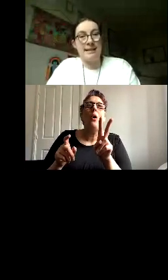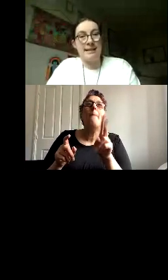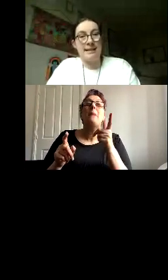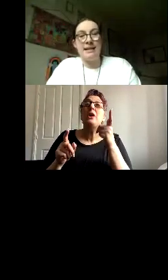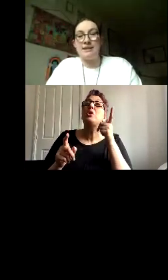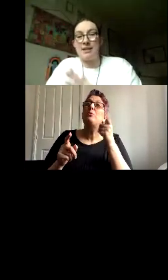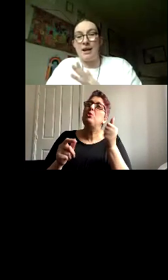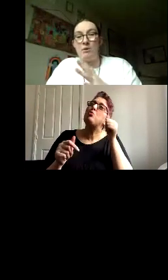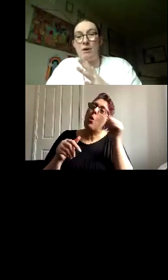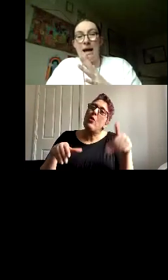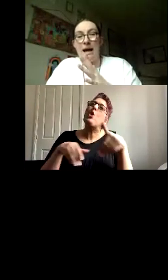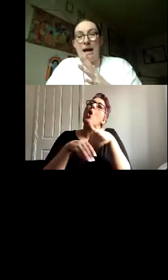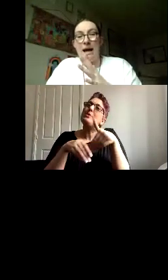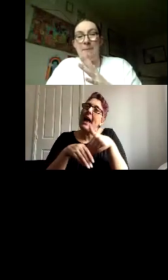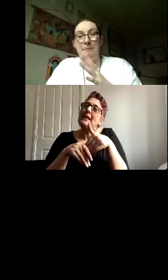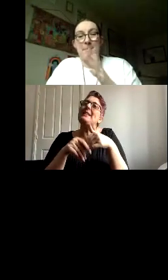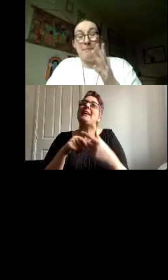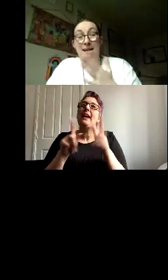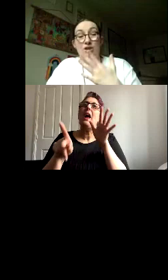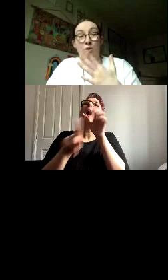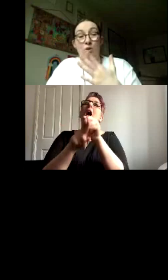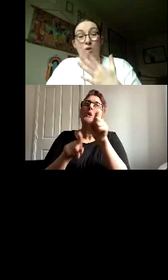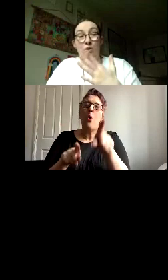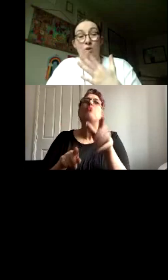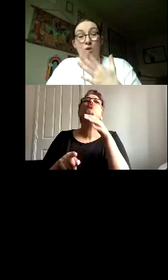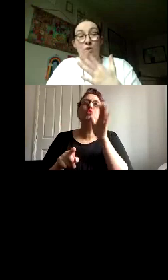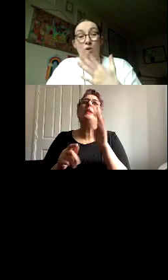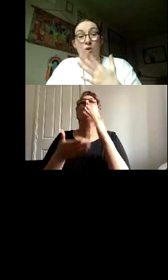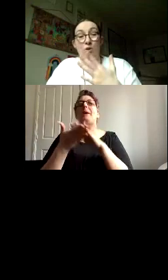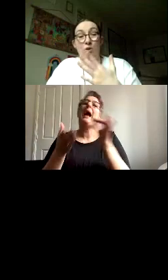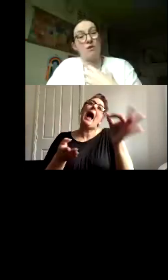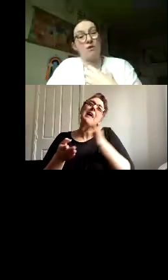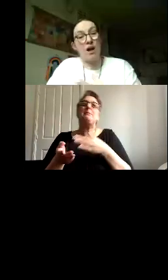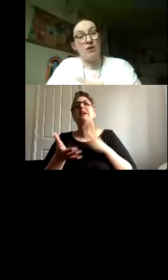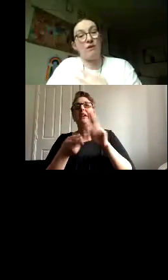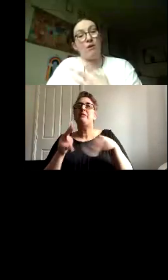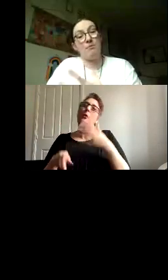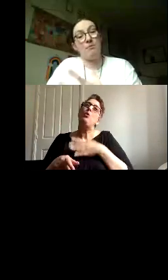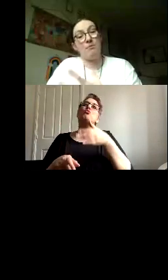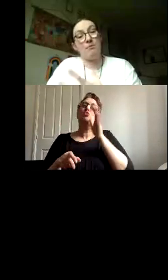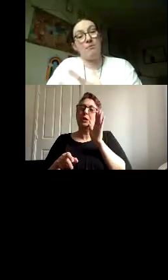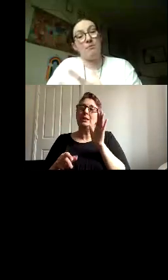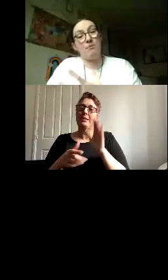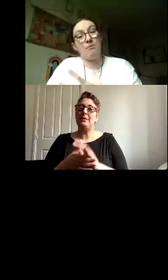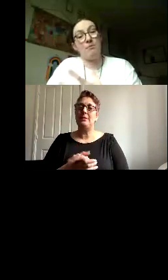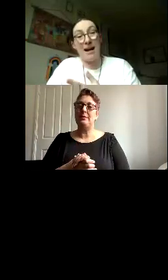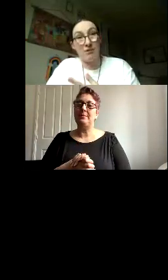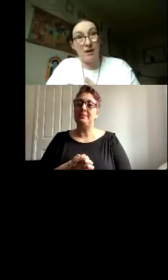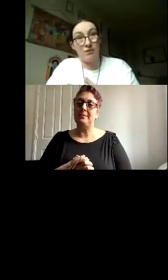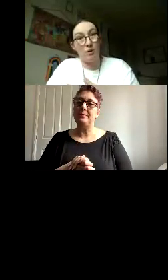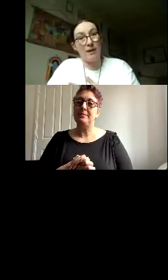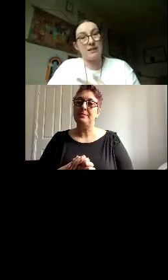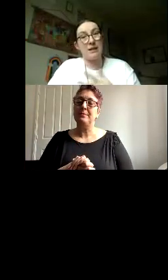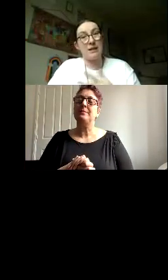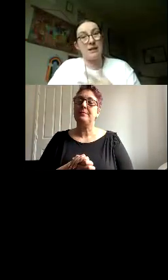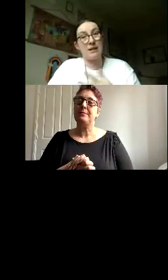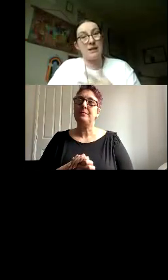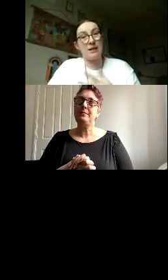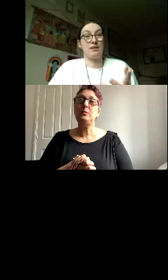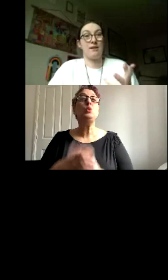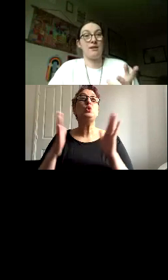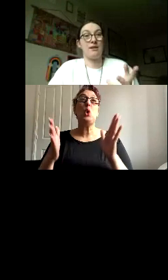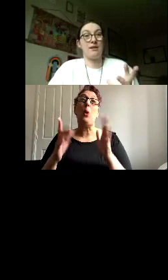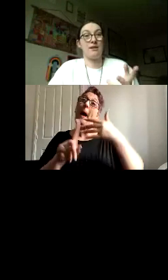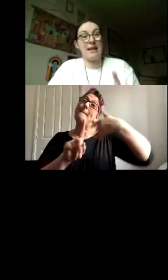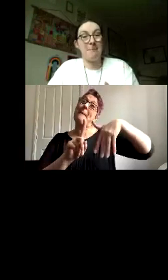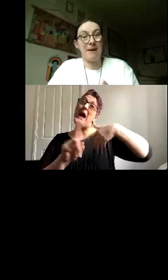things. So making sure that we are trying to turn off or move away from any background noise, particularly those